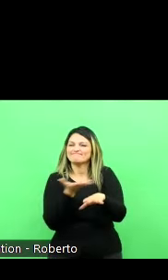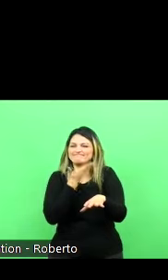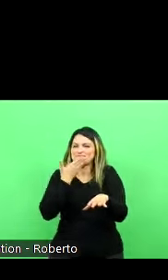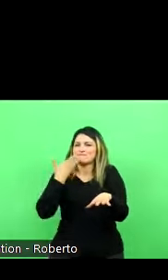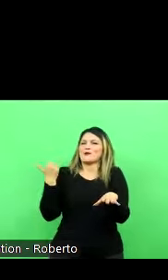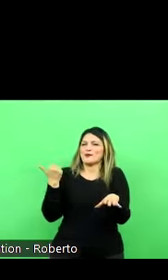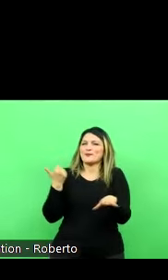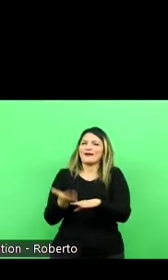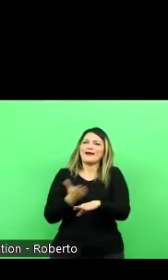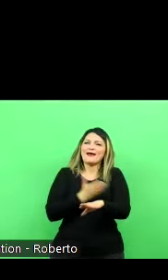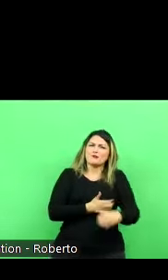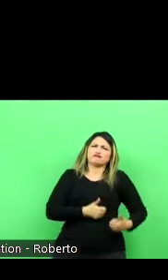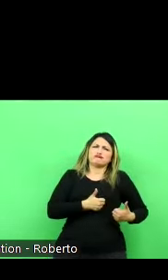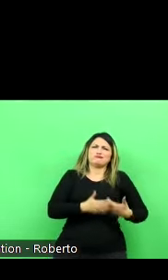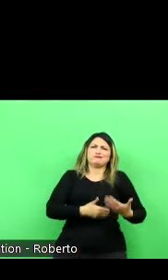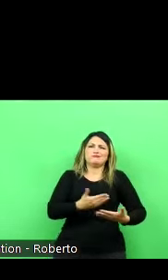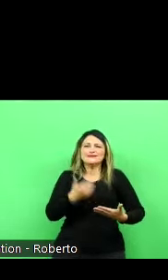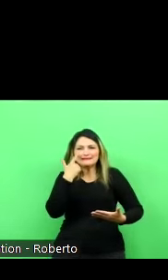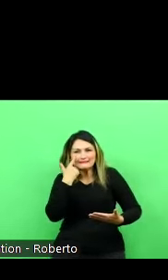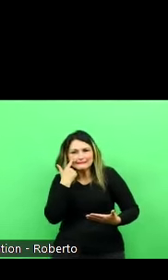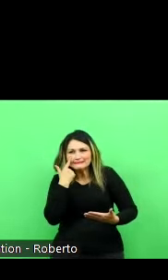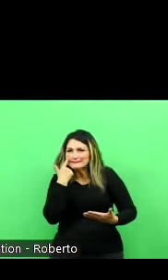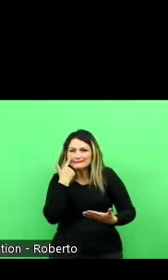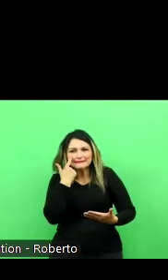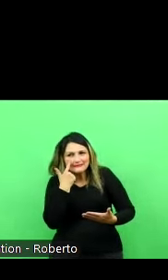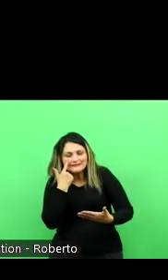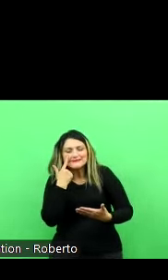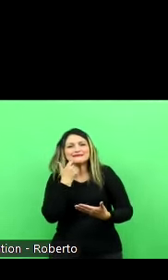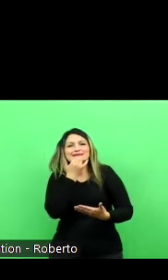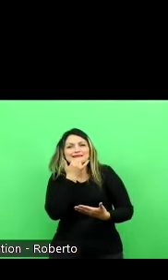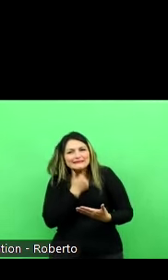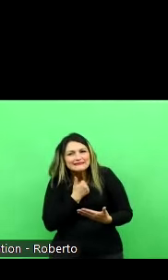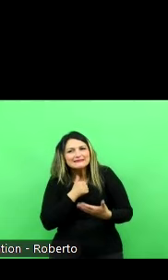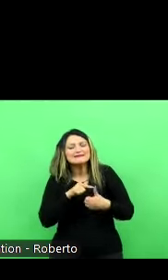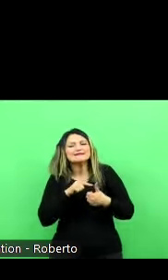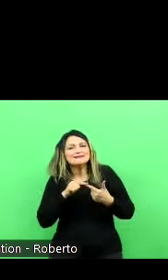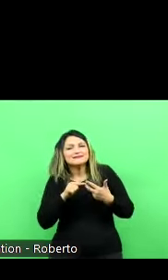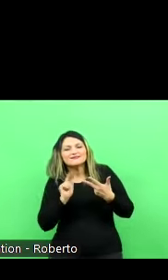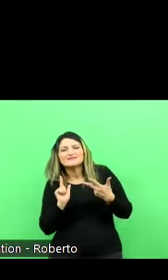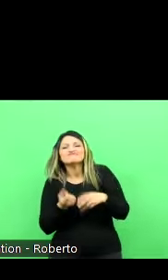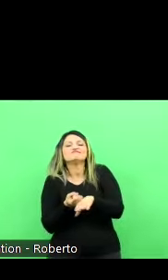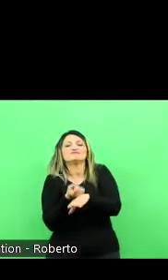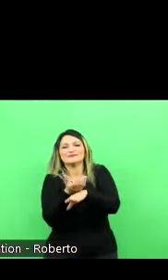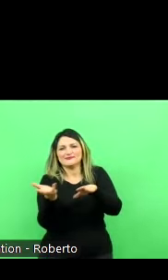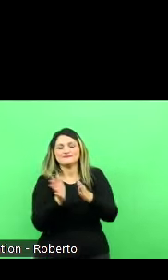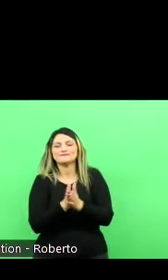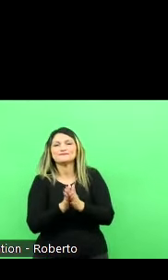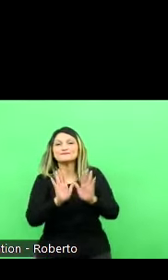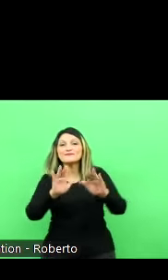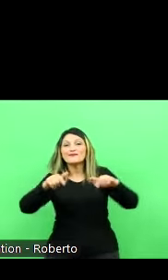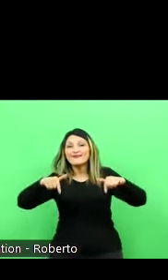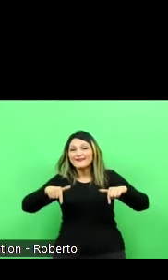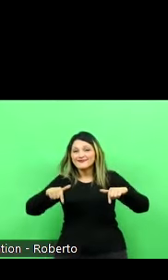weak points lay. So we would like to share that governance and political will that has been